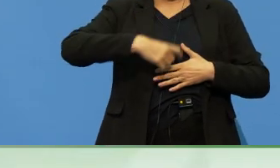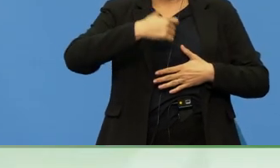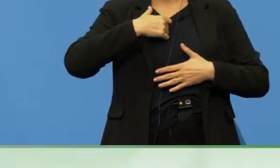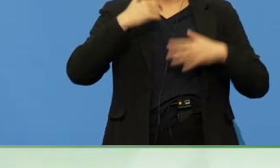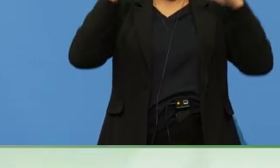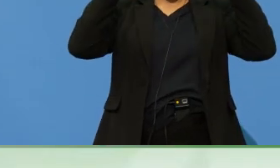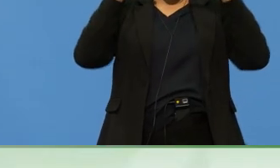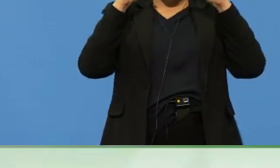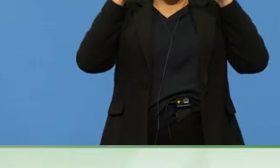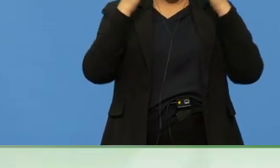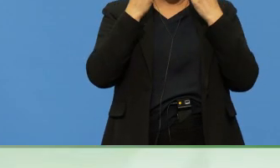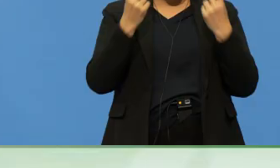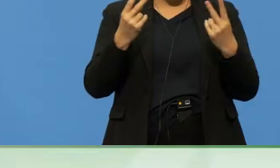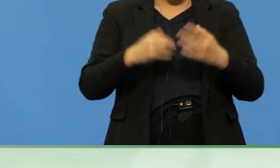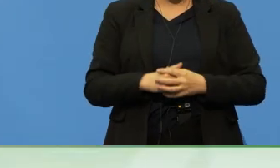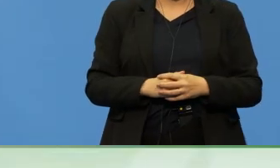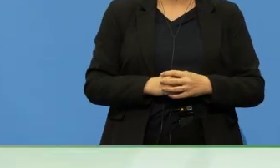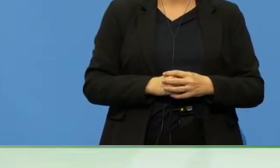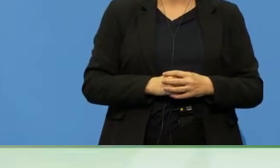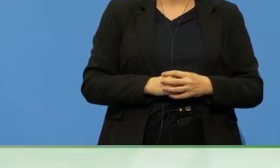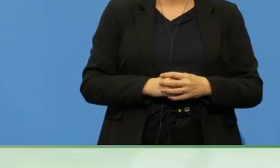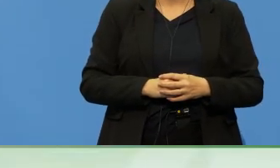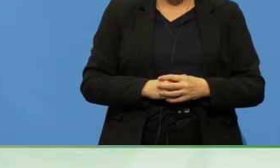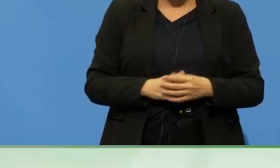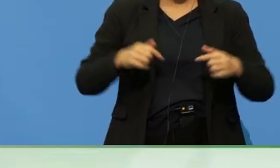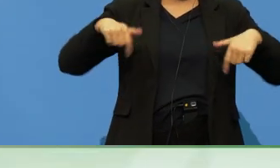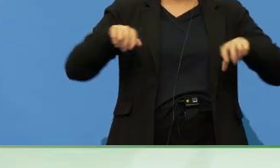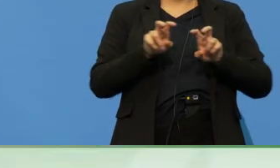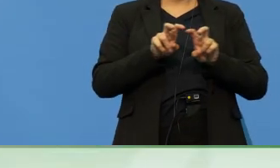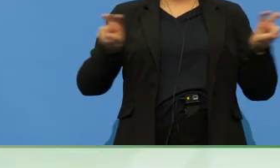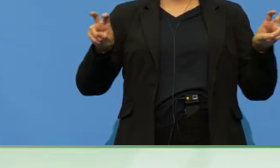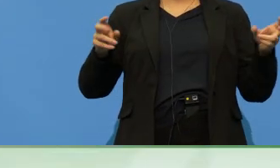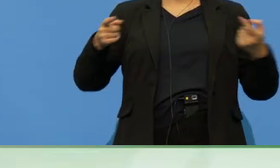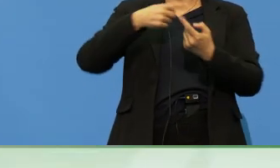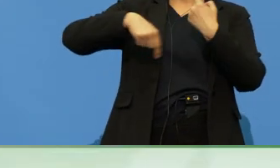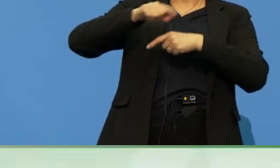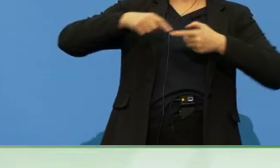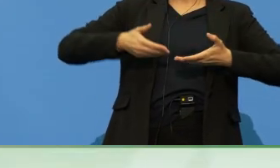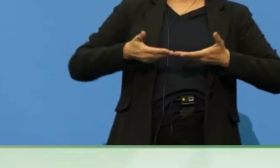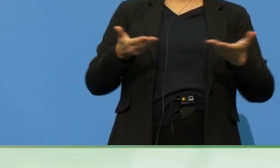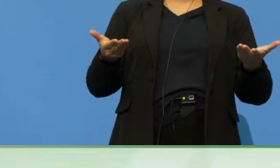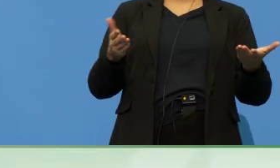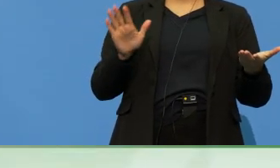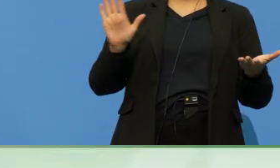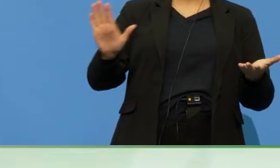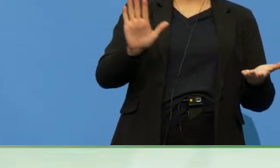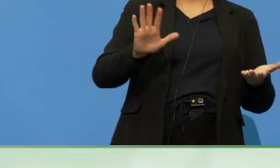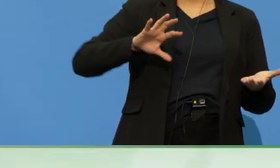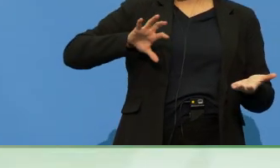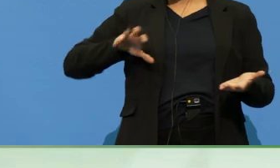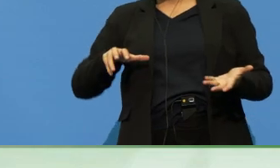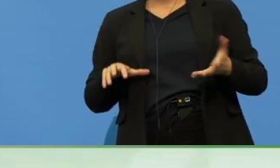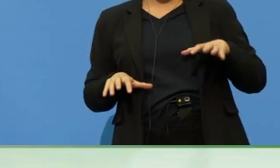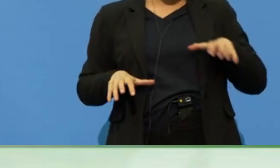And we are your panel this afternoon in this session, and we represent different countries, organizations,